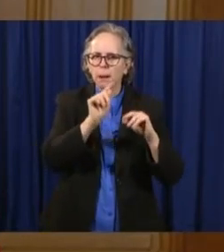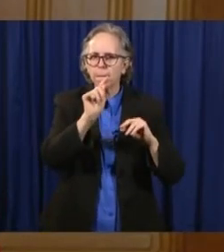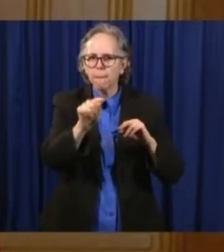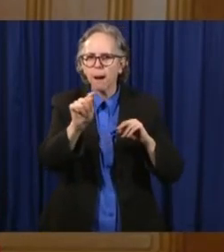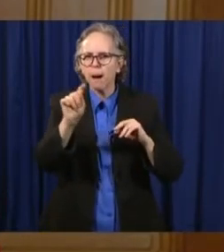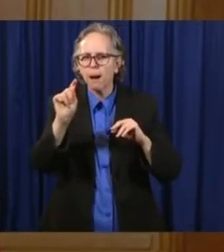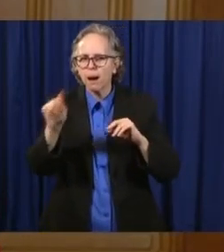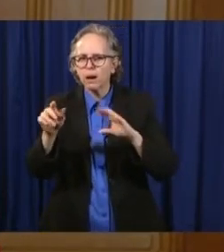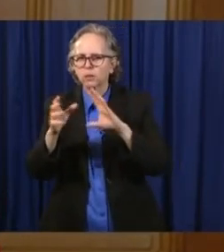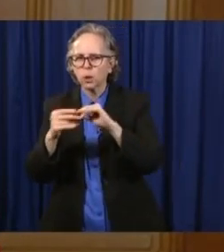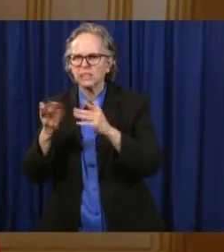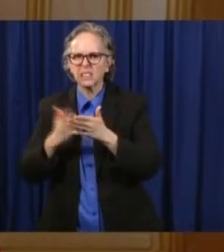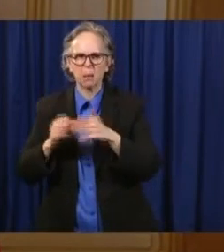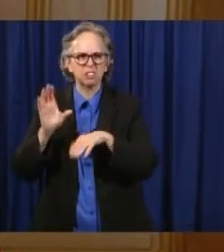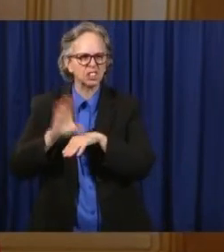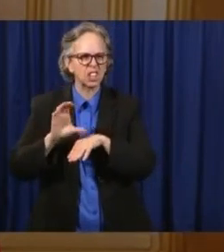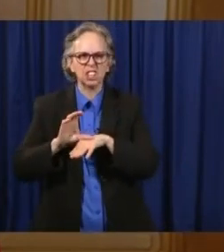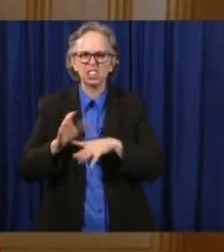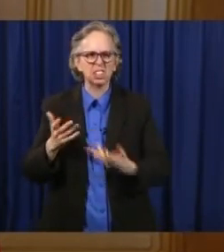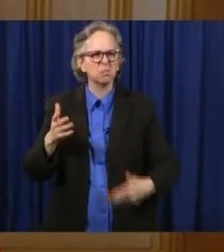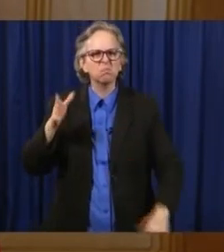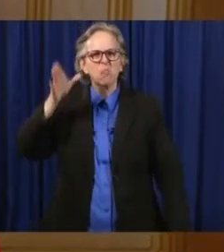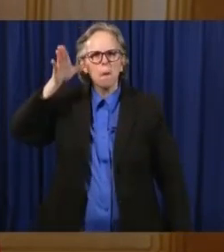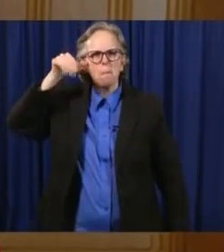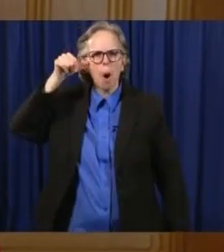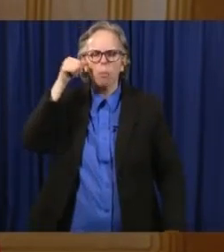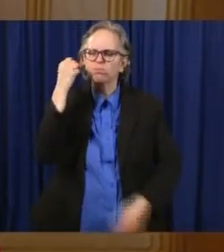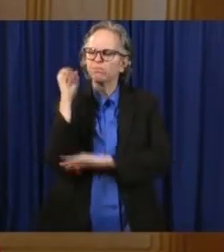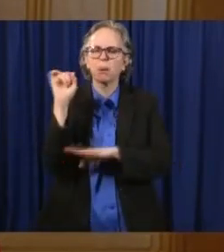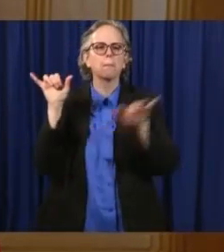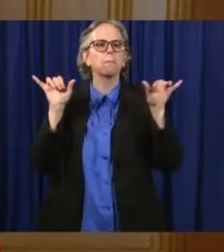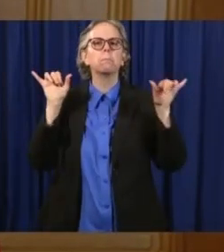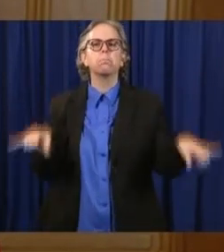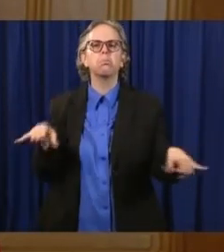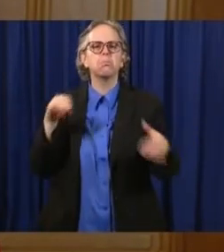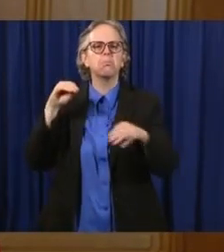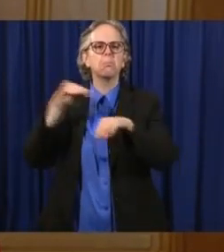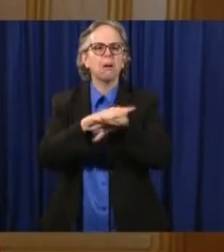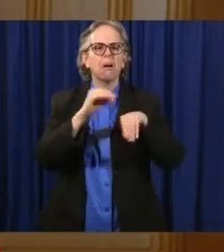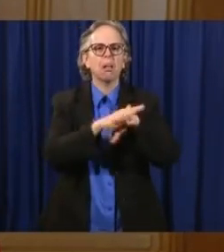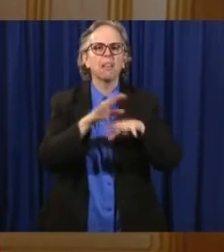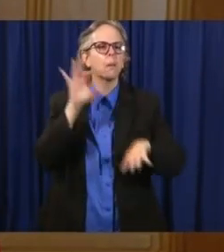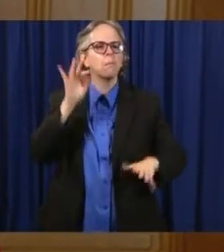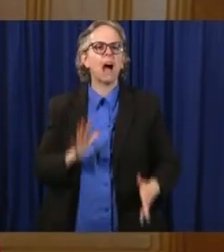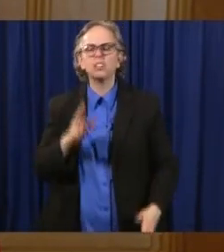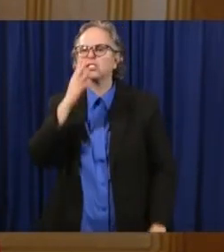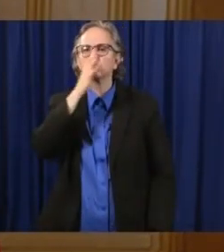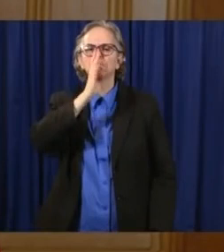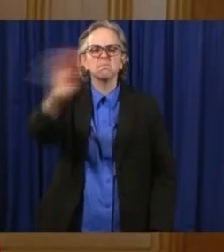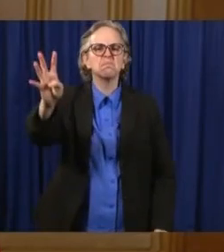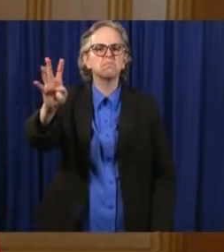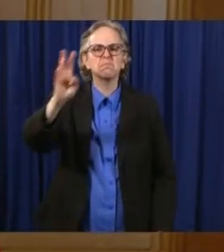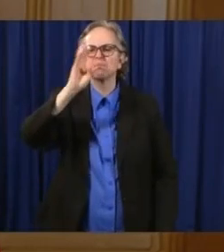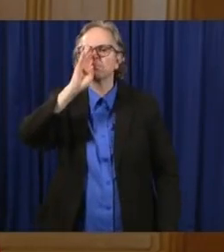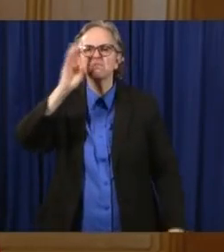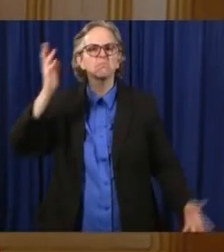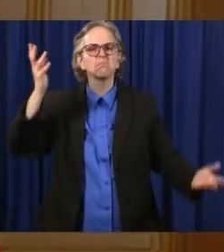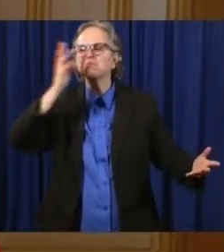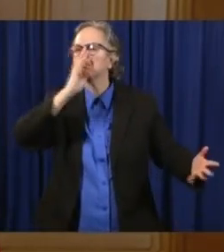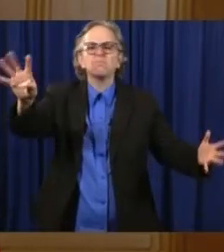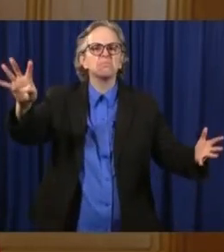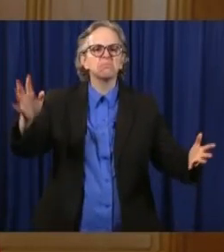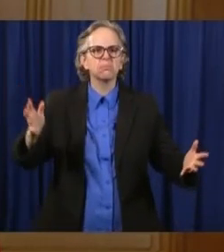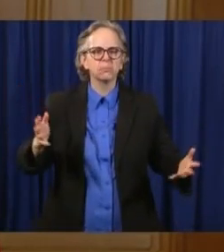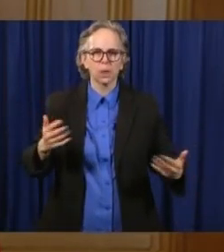some churches that were not doing that, pastors that were not doing that. And so let me again make an